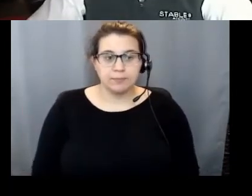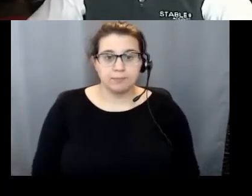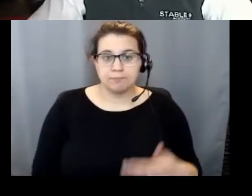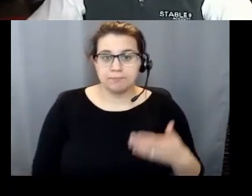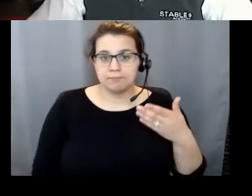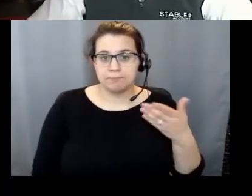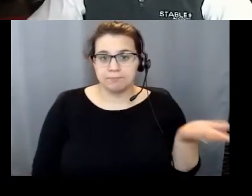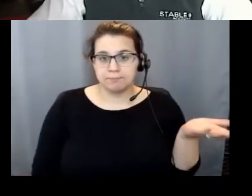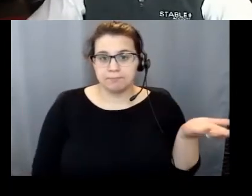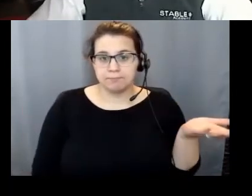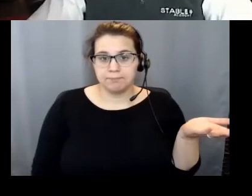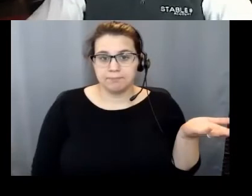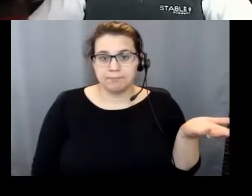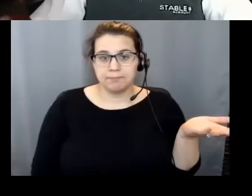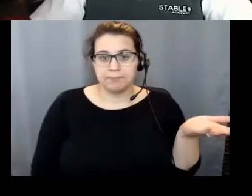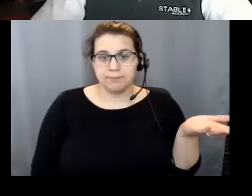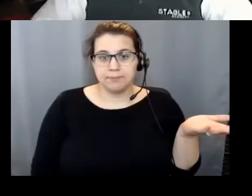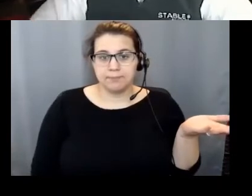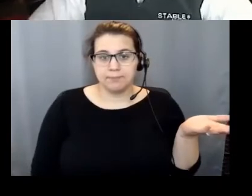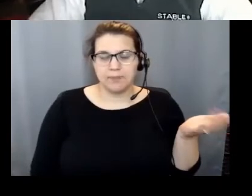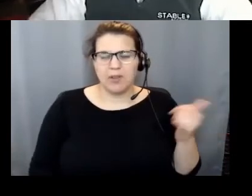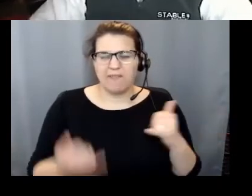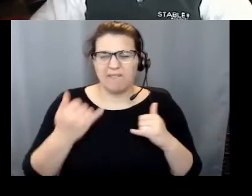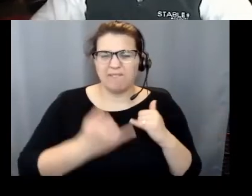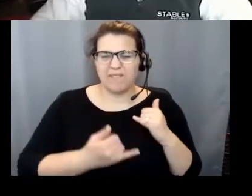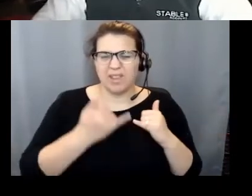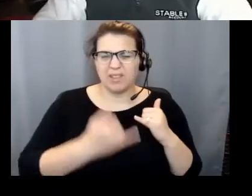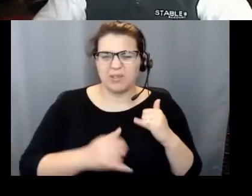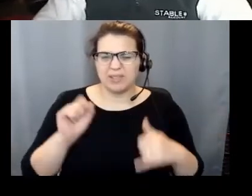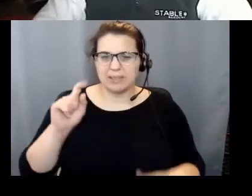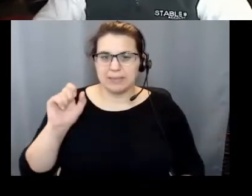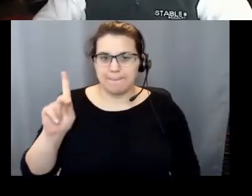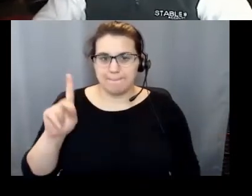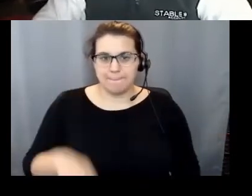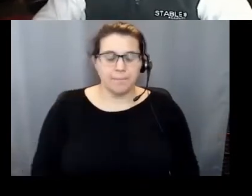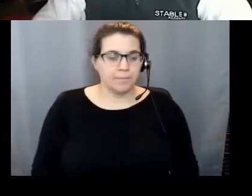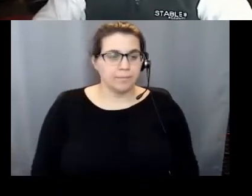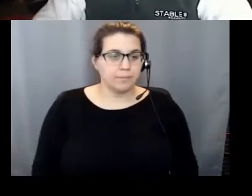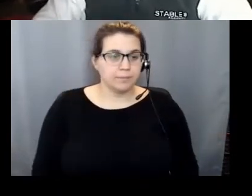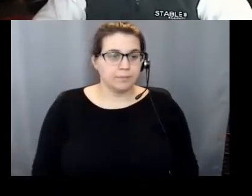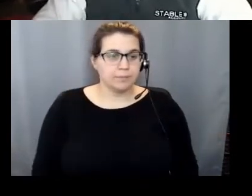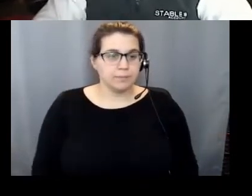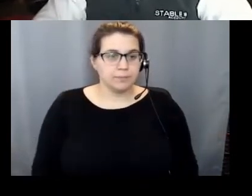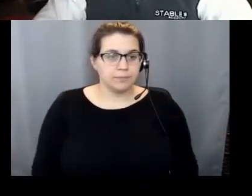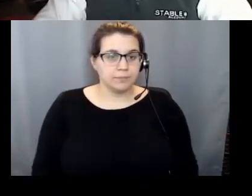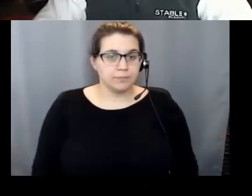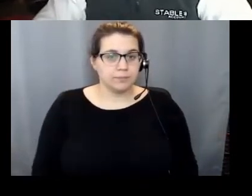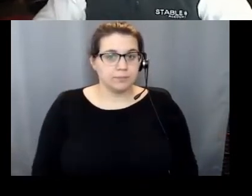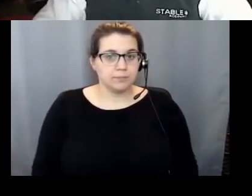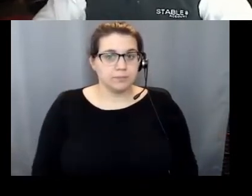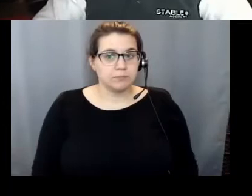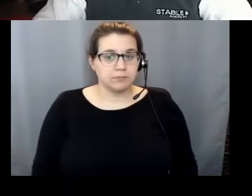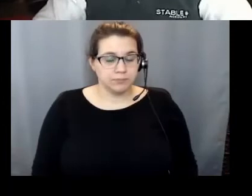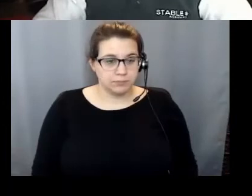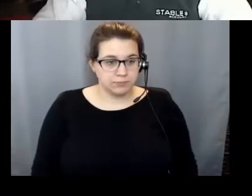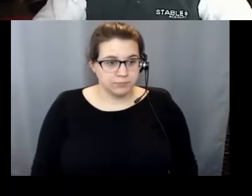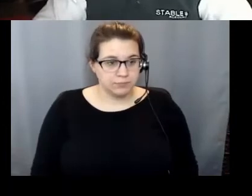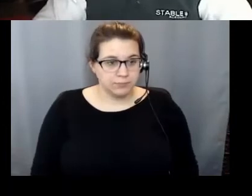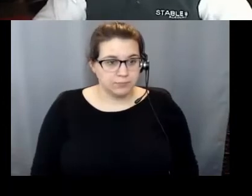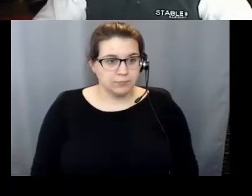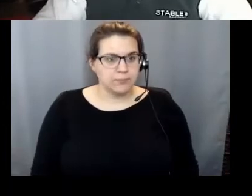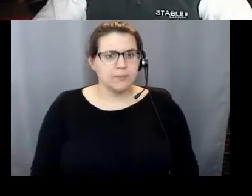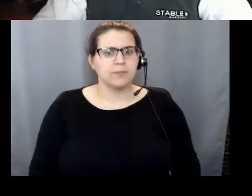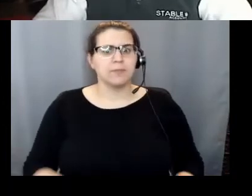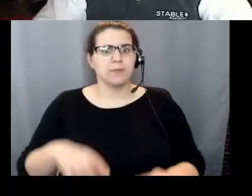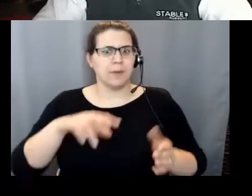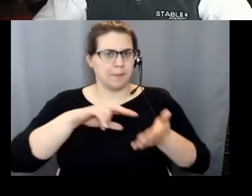to the final step. And that is once you've completed that, there will be